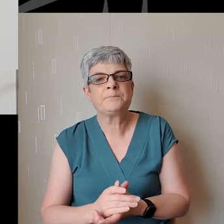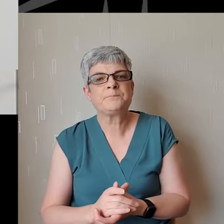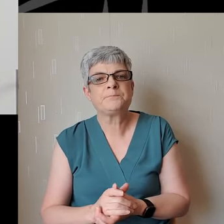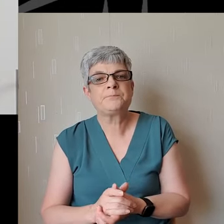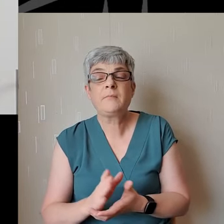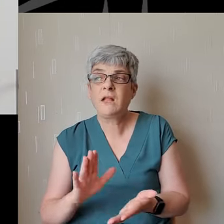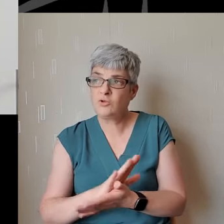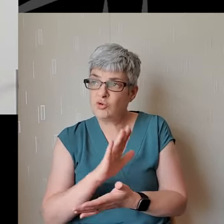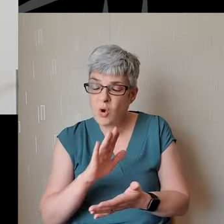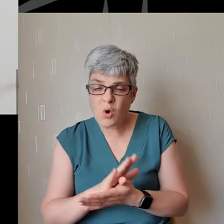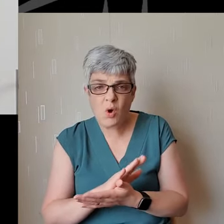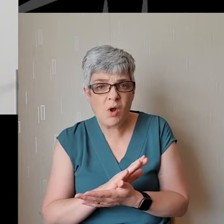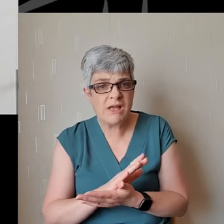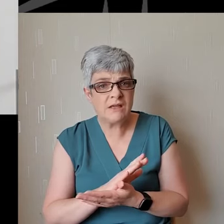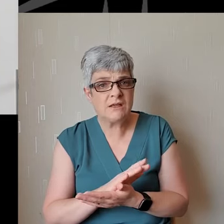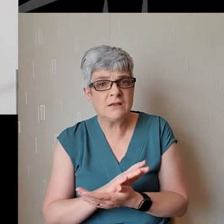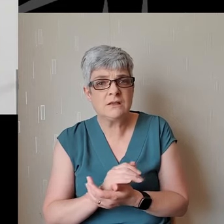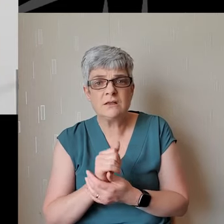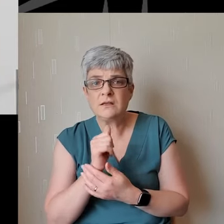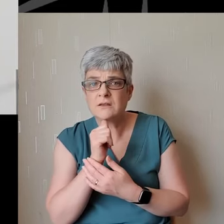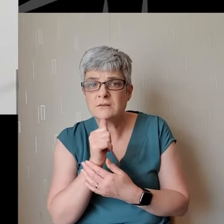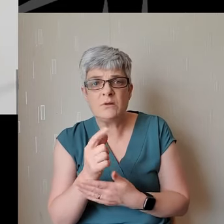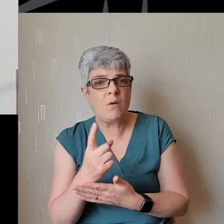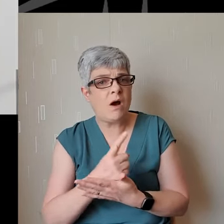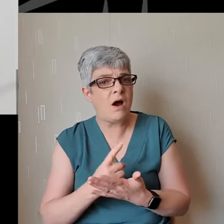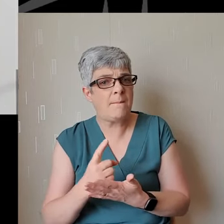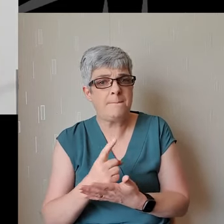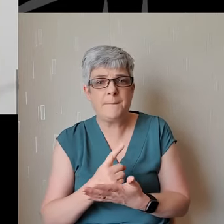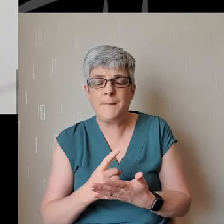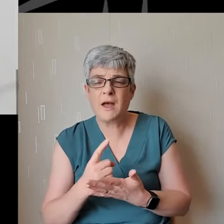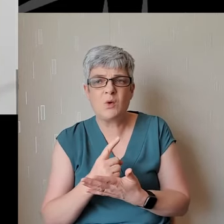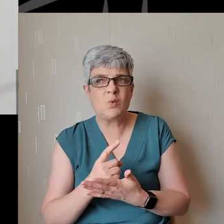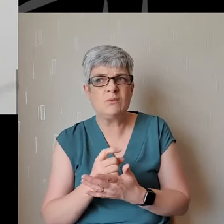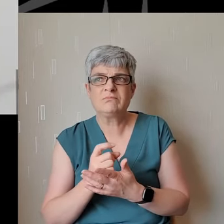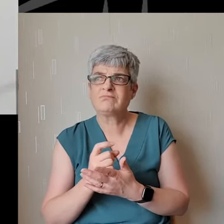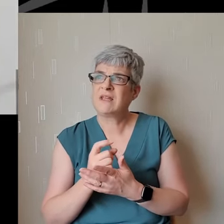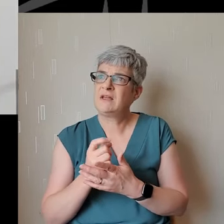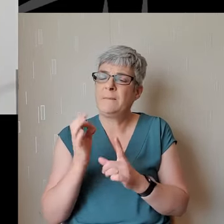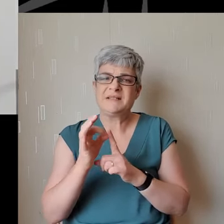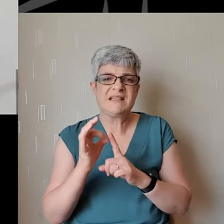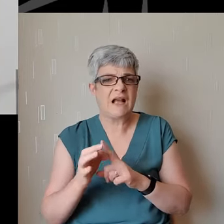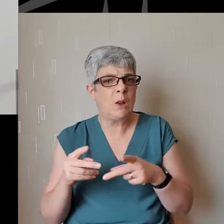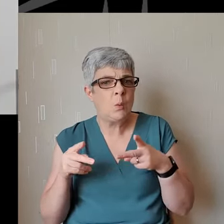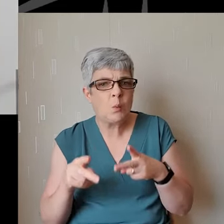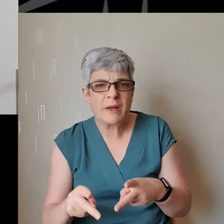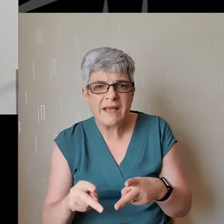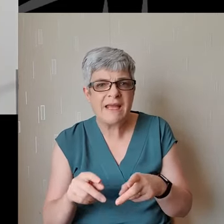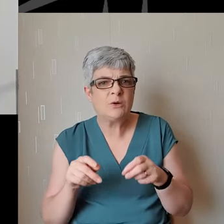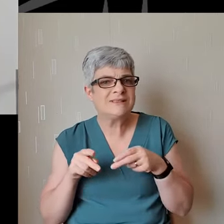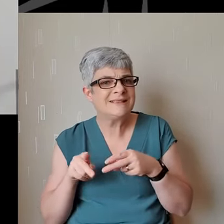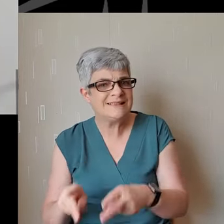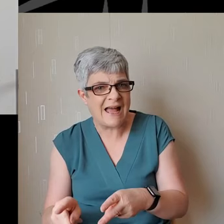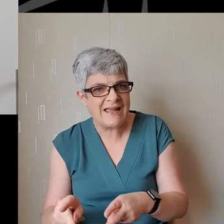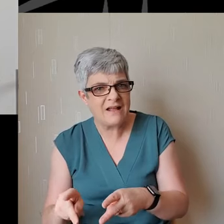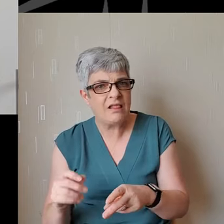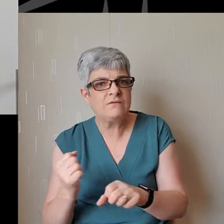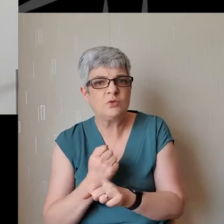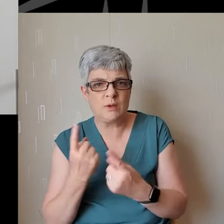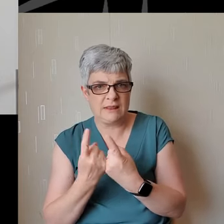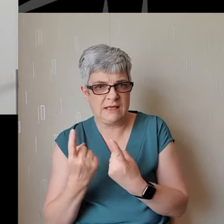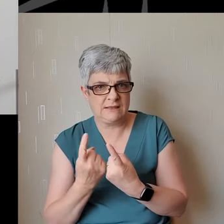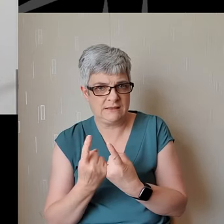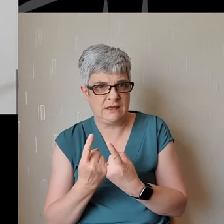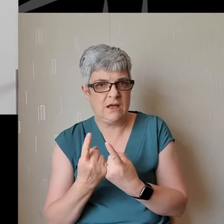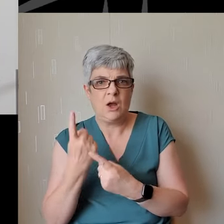And joy is not about a particular way or style of doing things. One